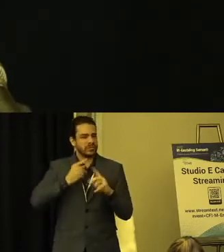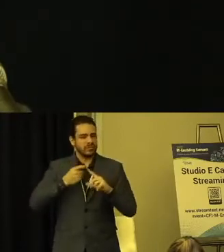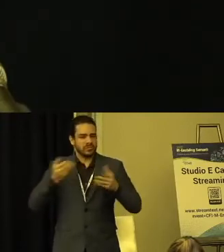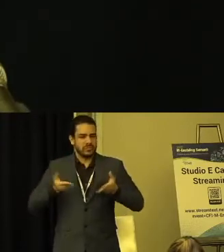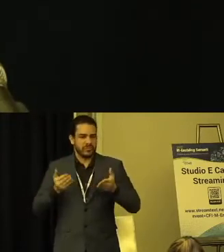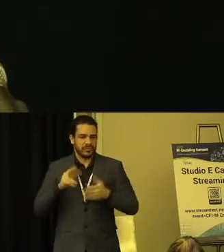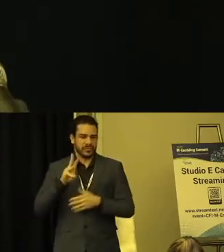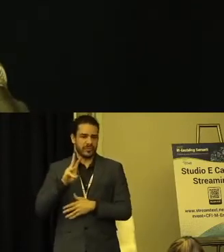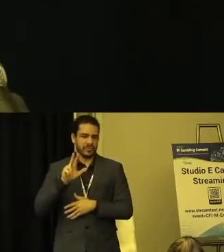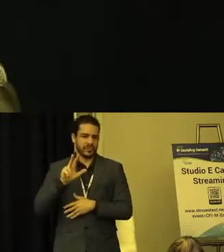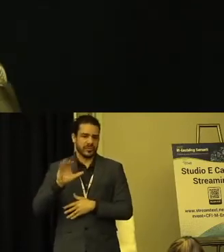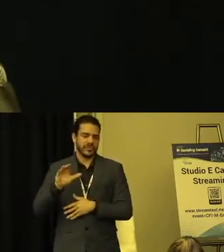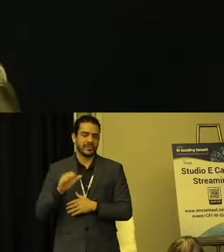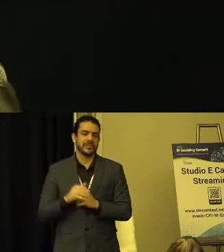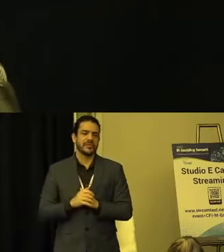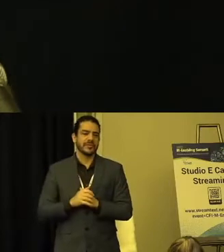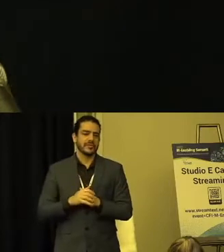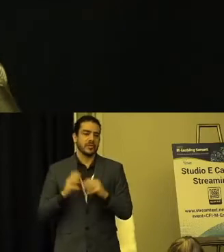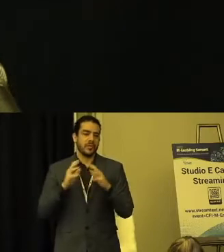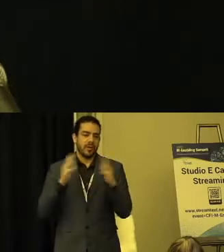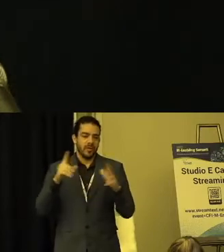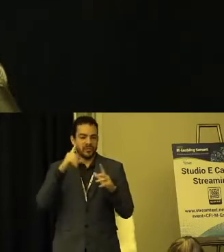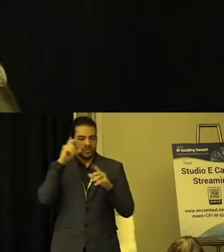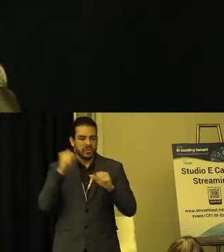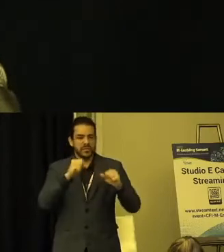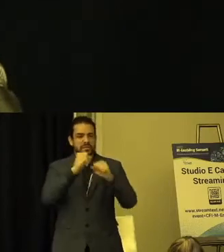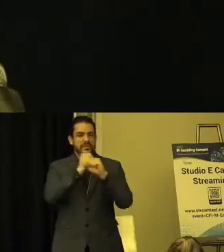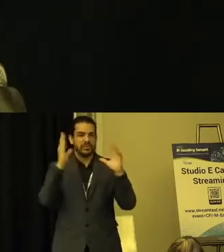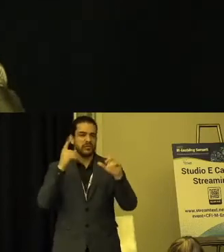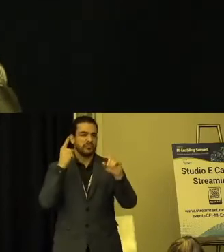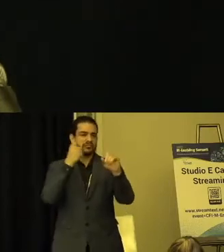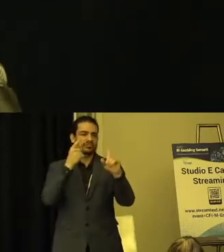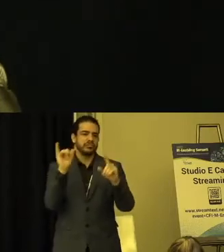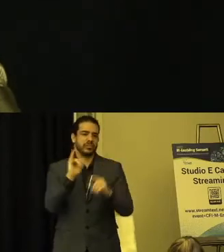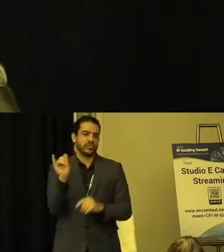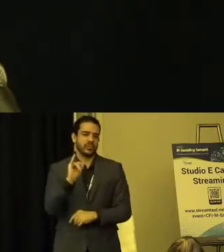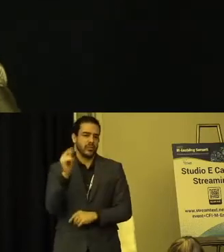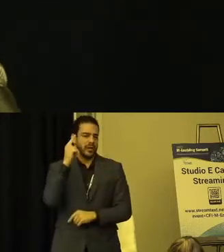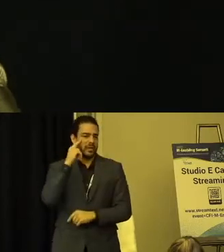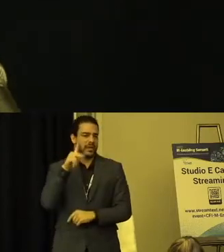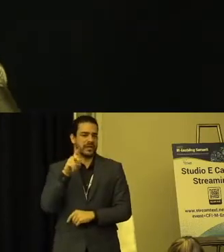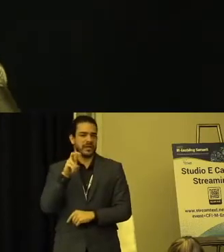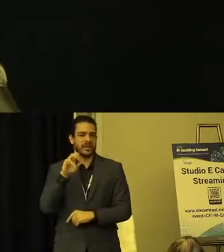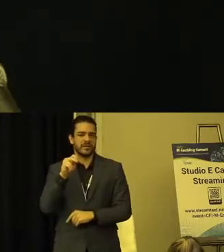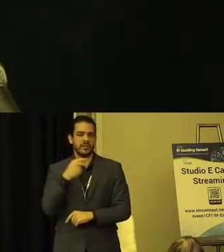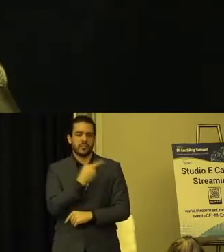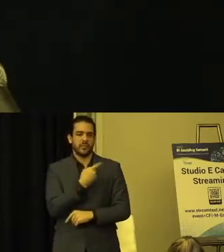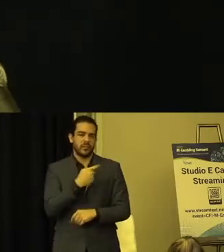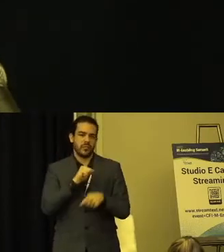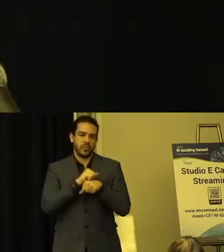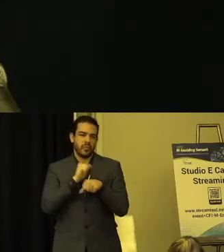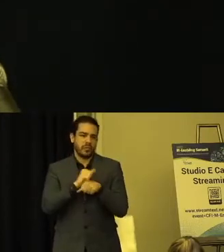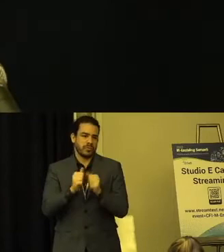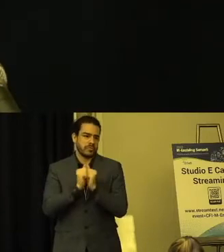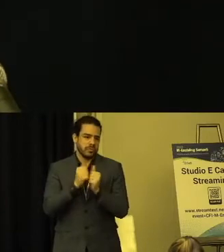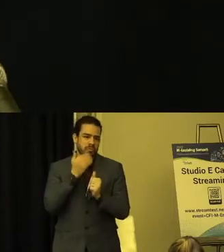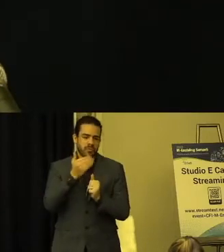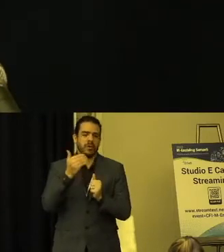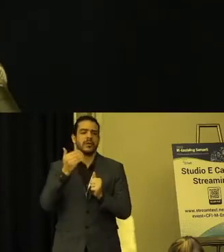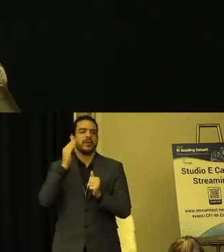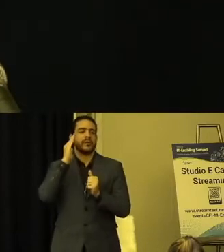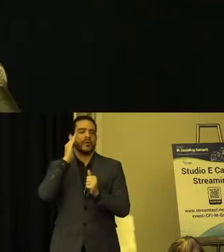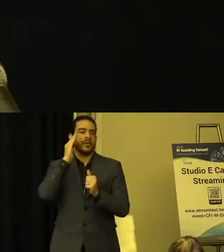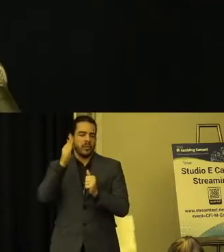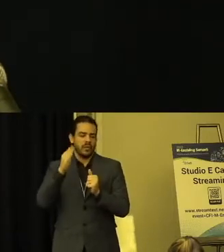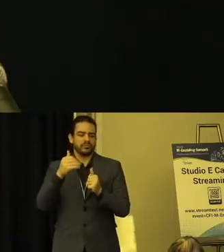also a fair amount of strategic vision. So I think Kevin and I are able to work together on putting that out. We'll put together what